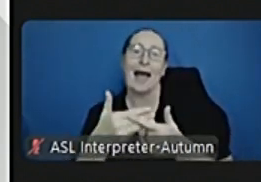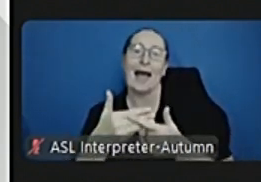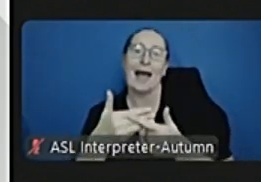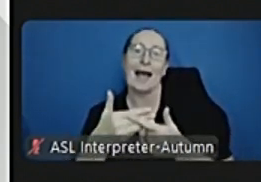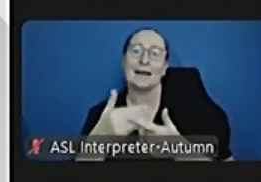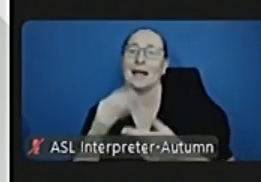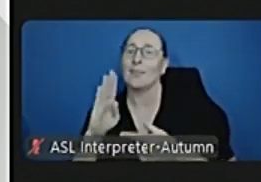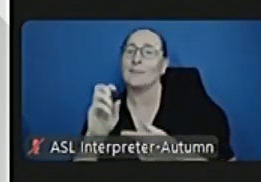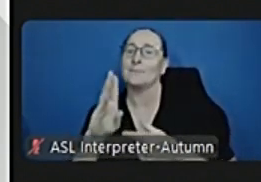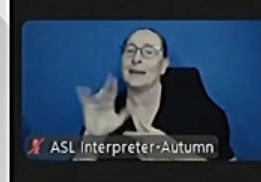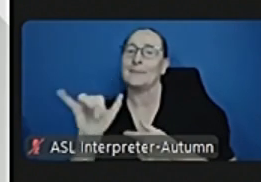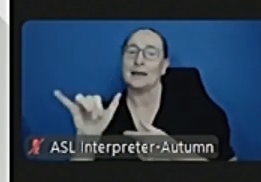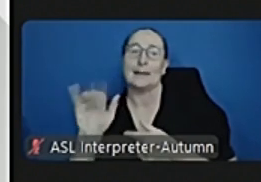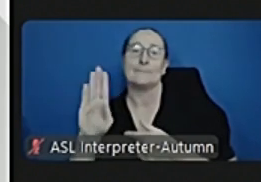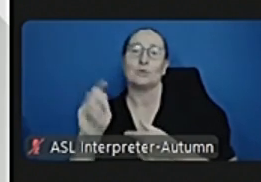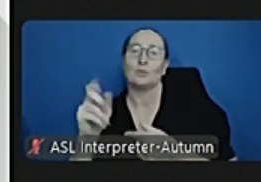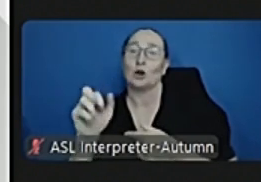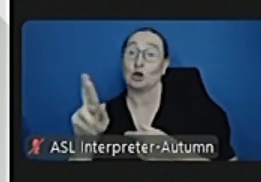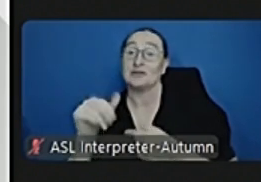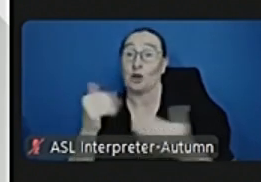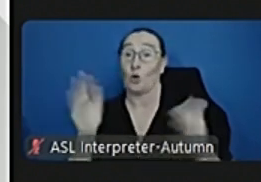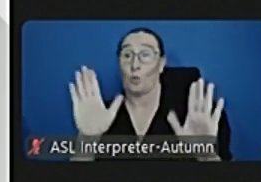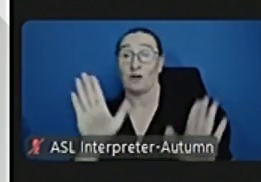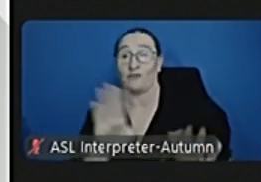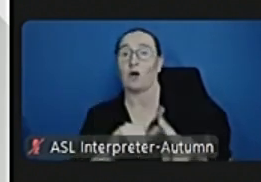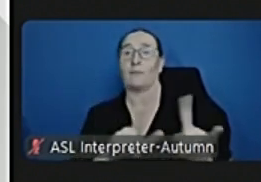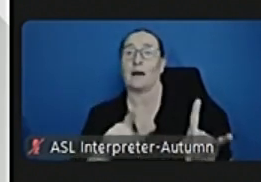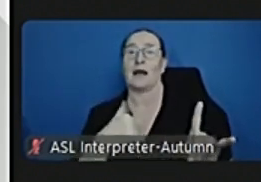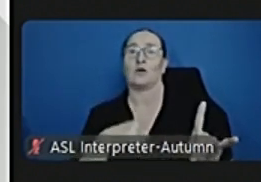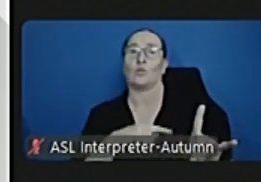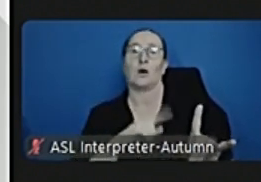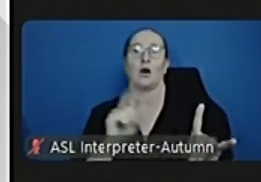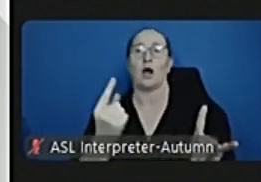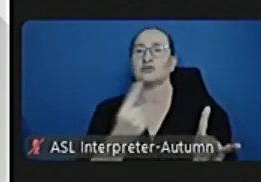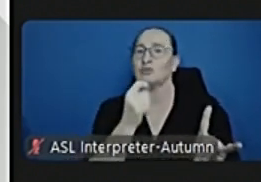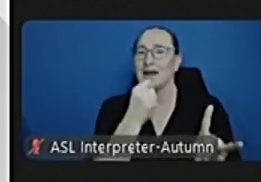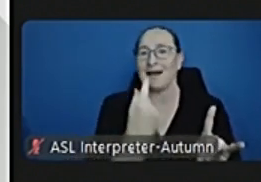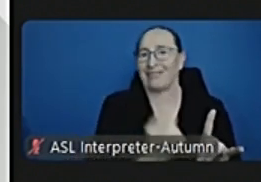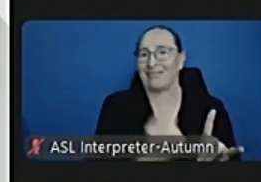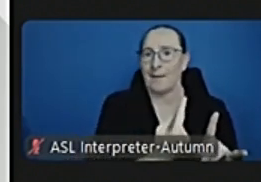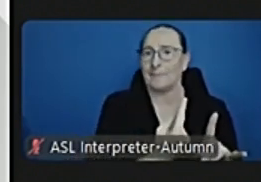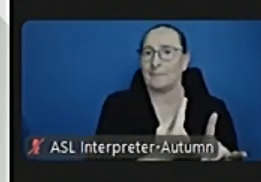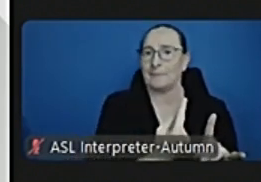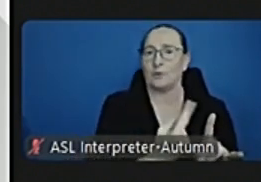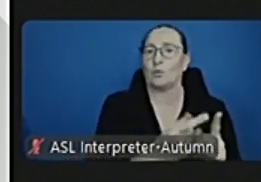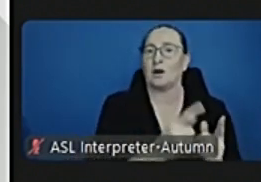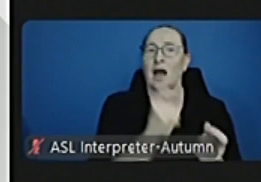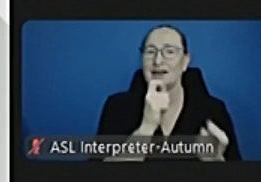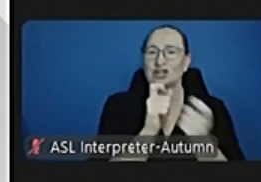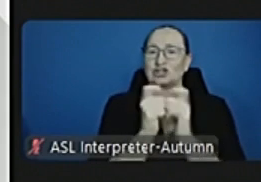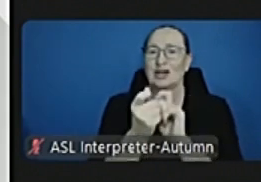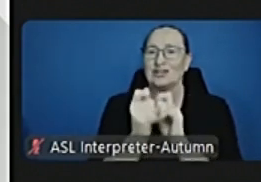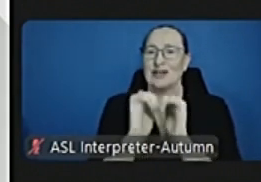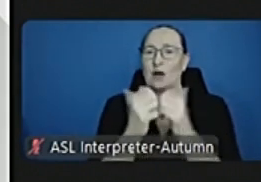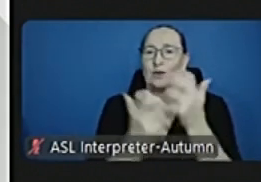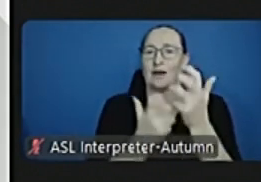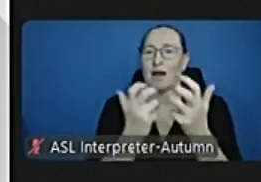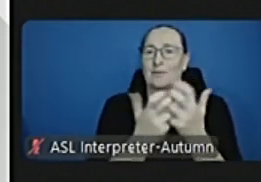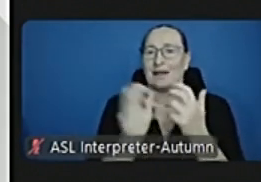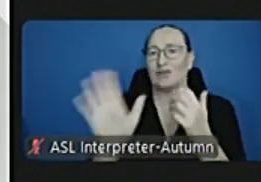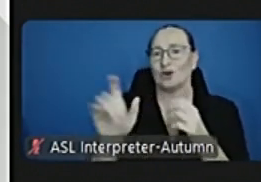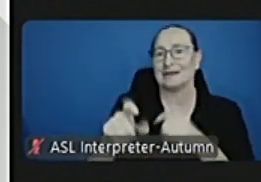here, they're wonderful. But we're also not doing justice to them because we're not changing the way that we accommodate their needs. Would be